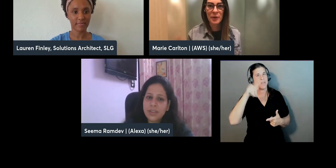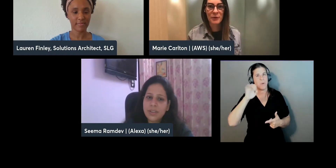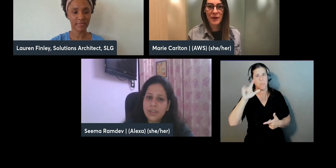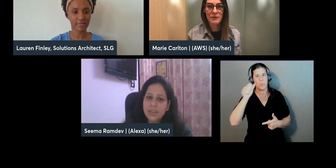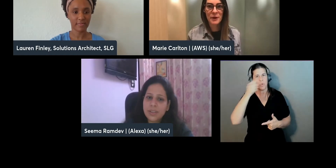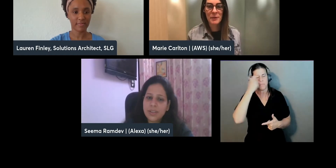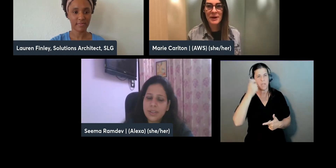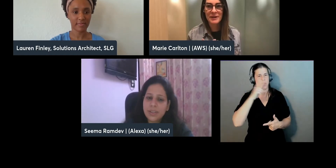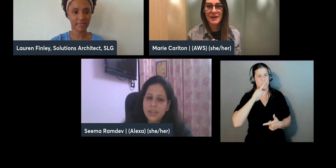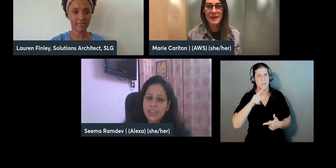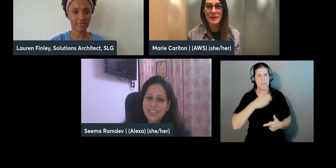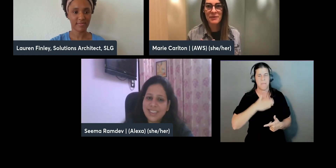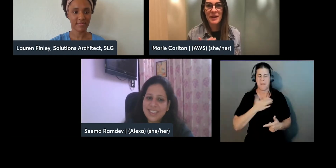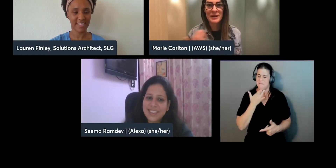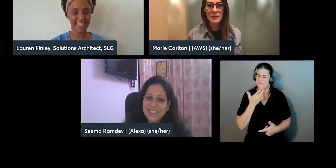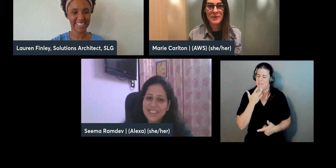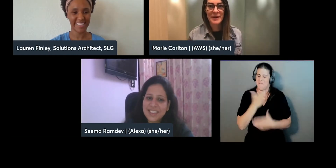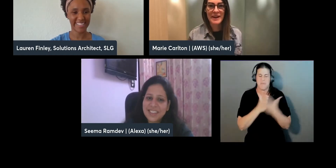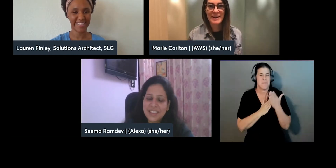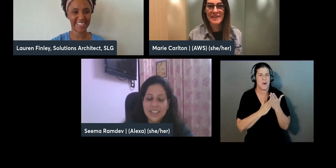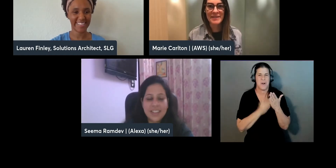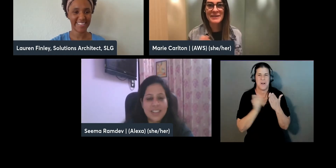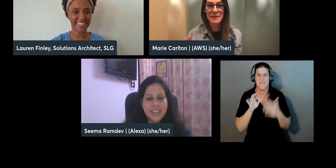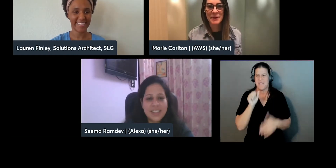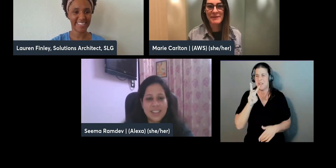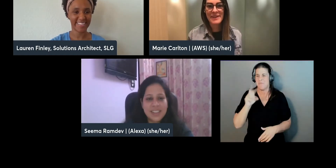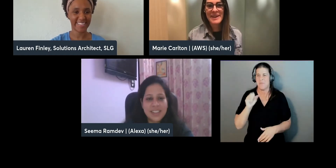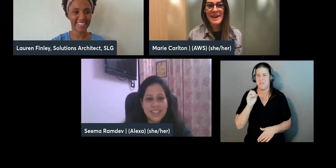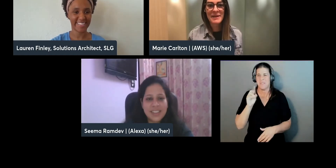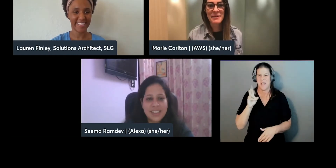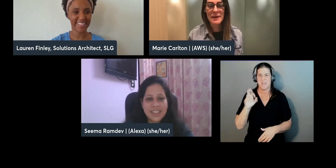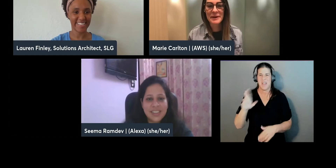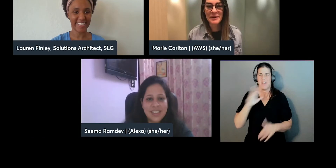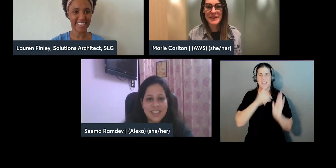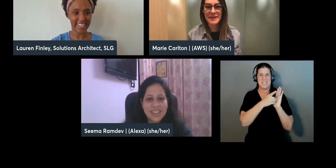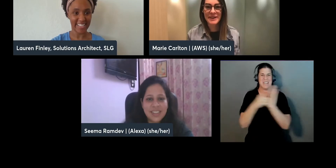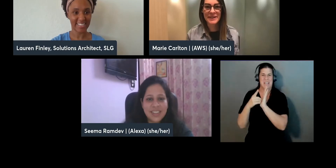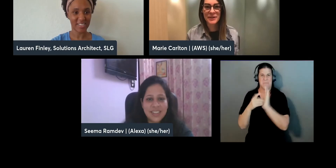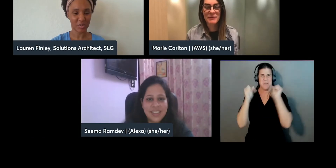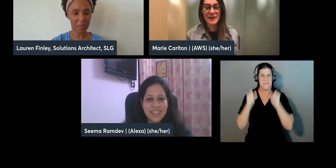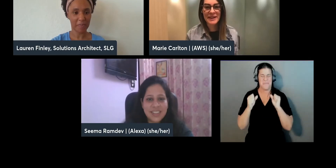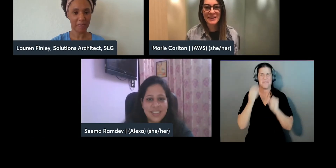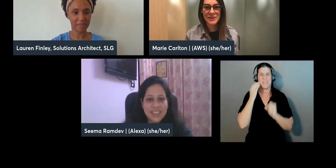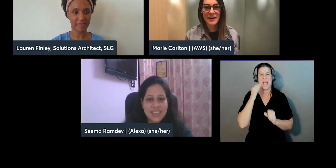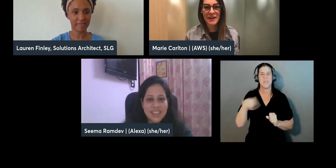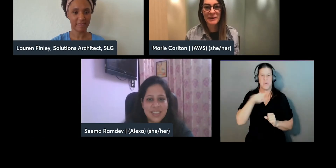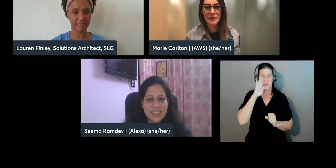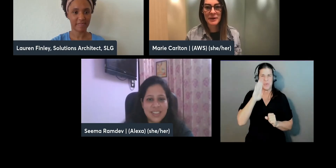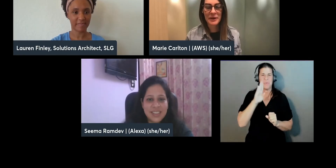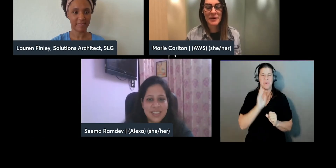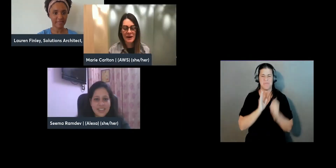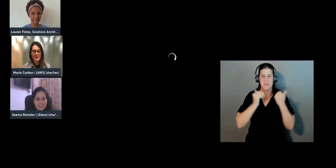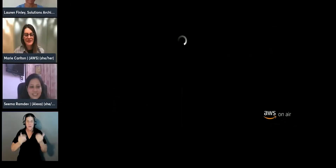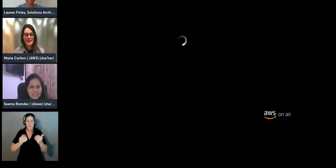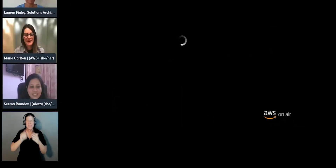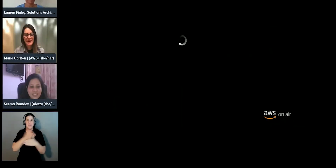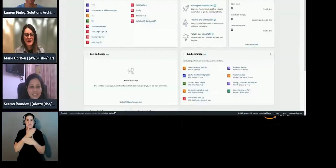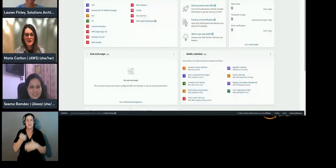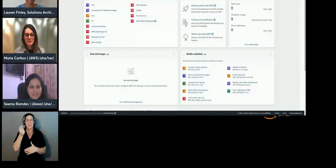is my favorite part of AWS on Air is the demo. So I know that you're going to jump in and share a little bit